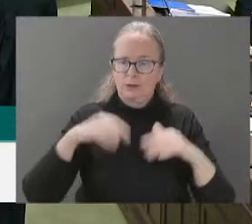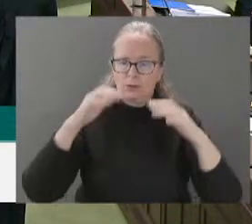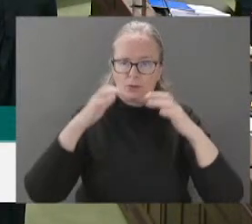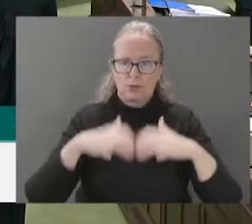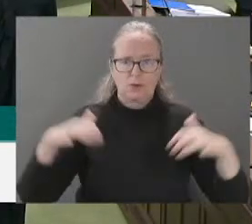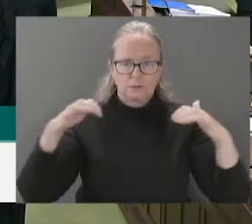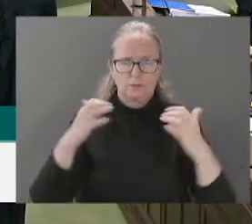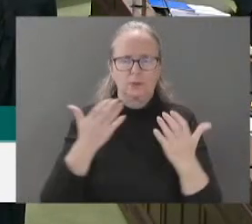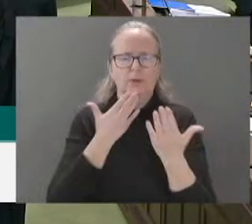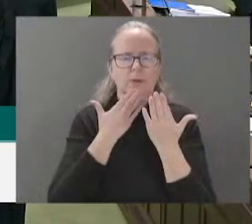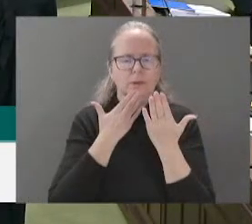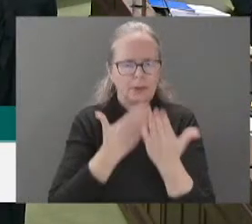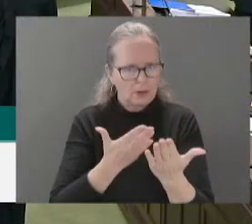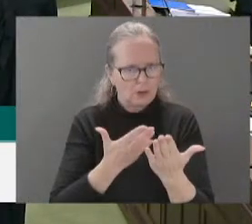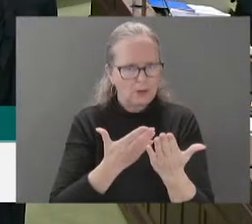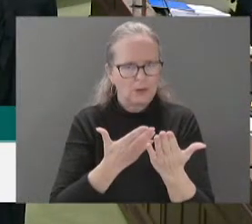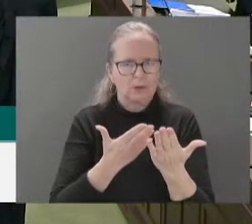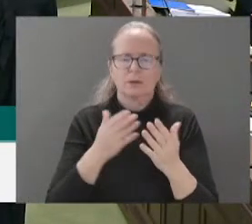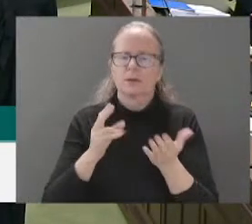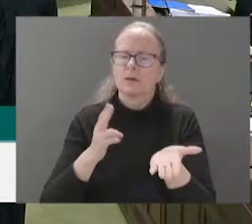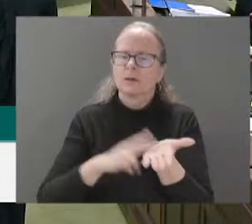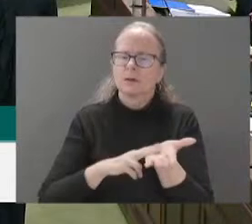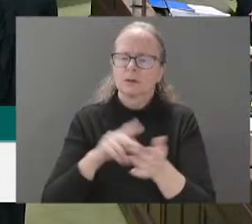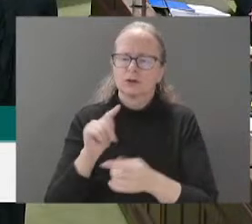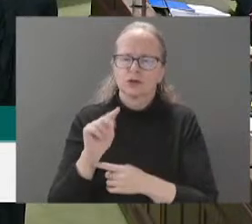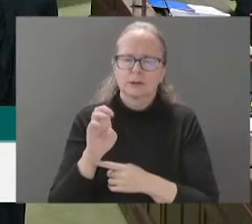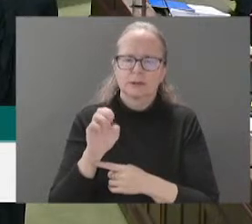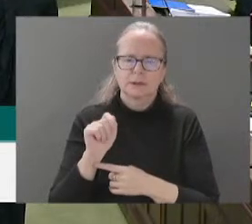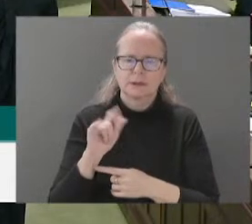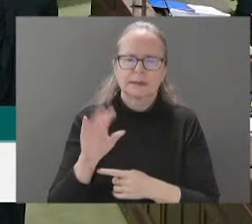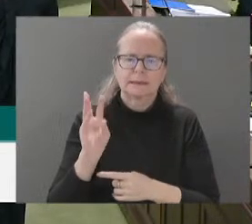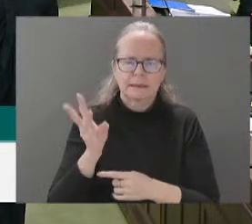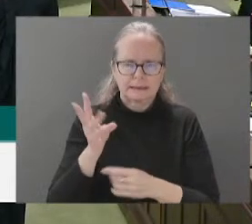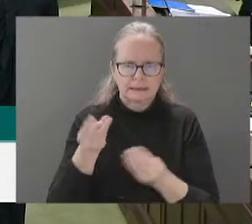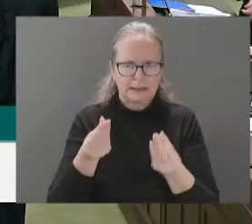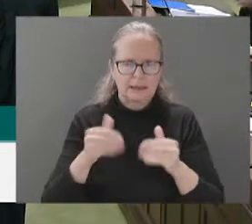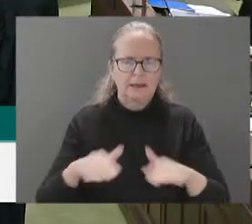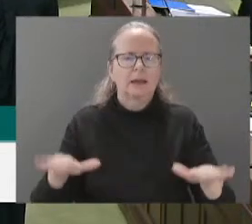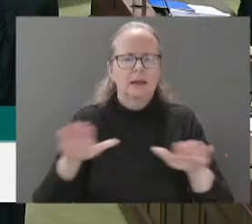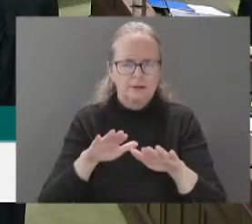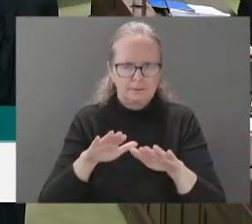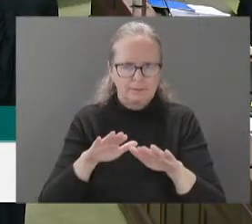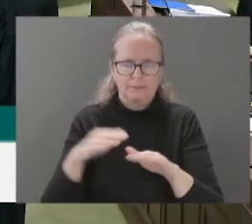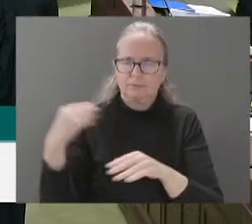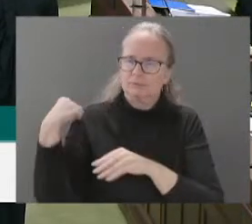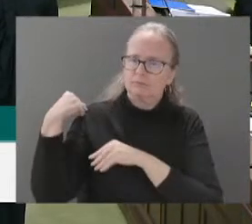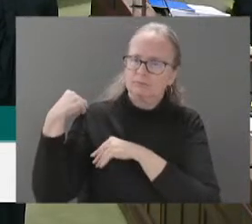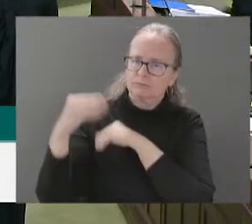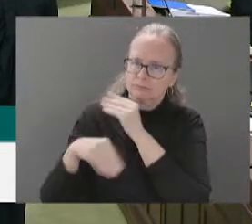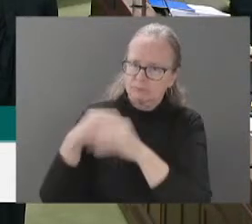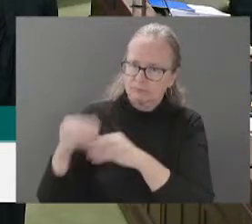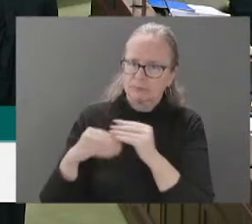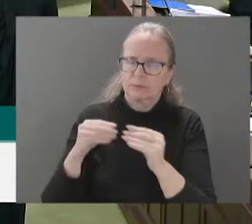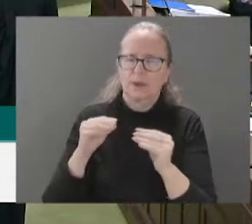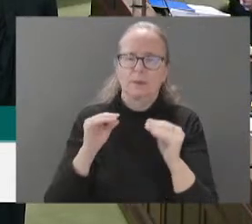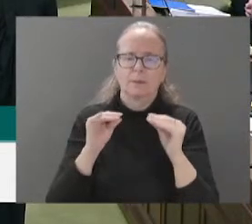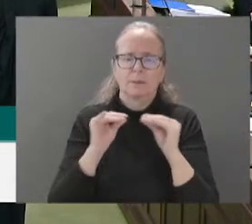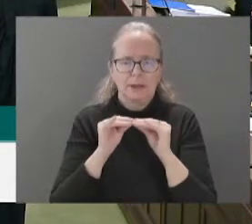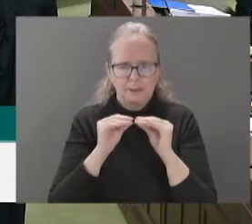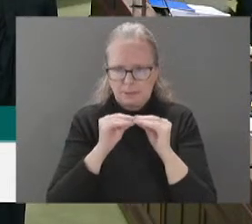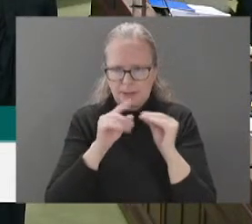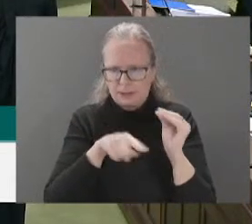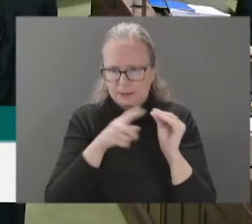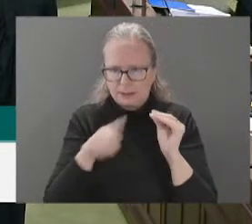treaty 6 territory this land has been the Trad tradition region of the mate people of Alberta the Inuit and the ancestor